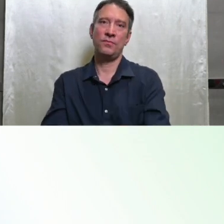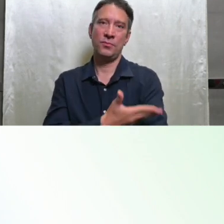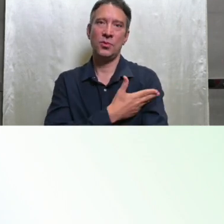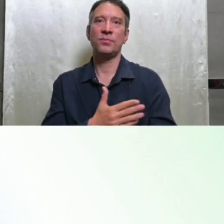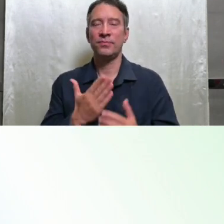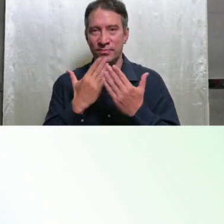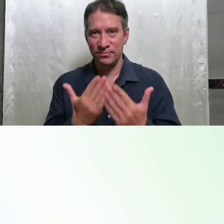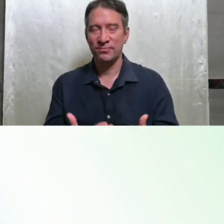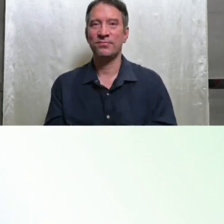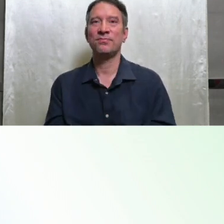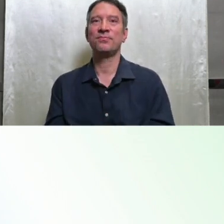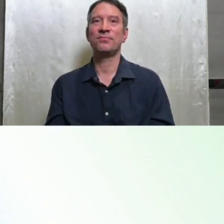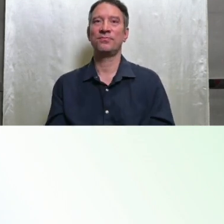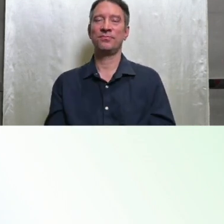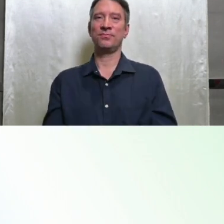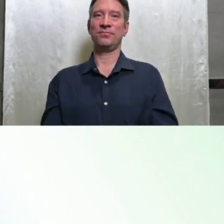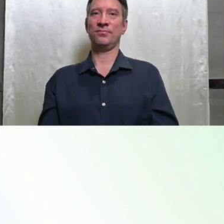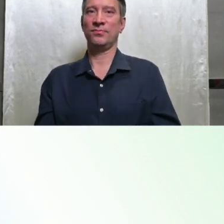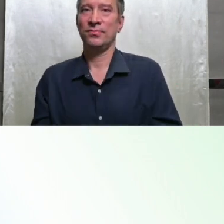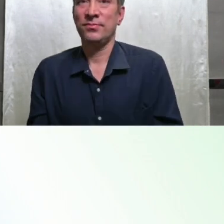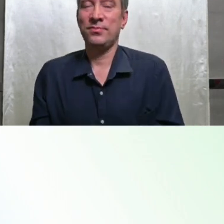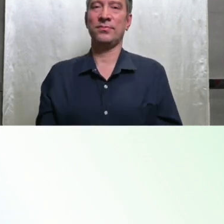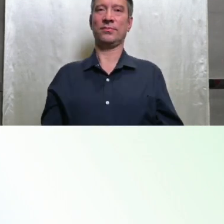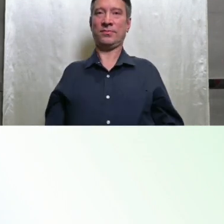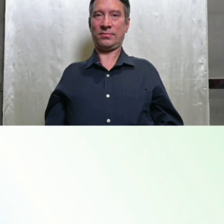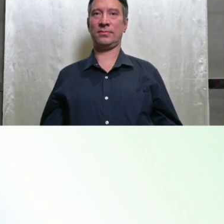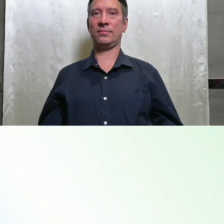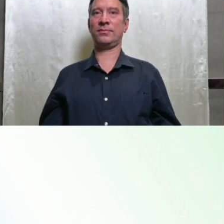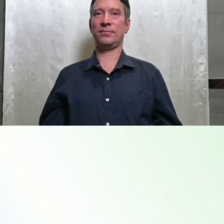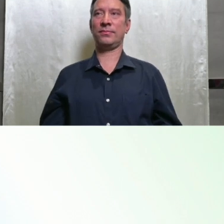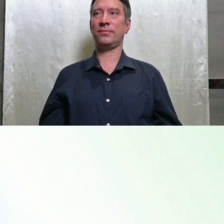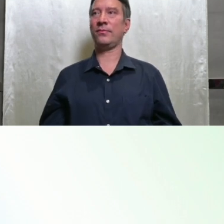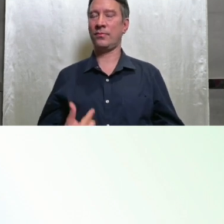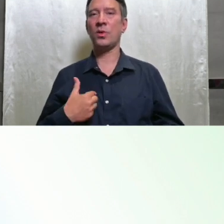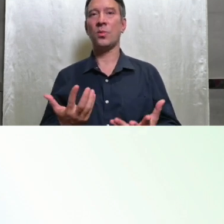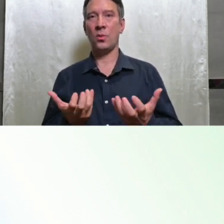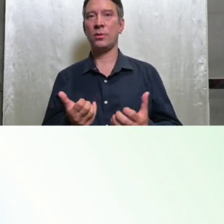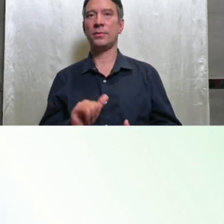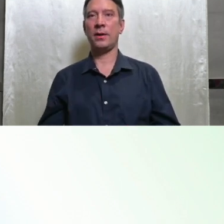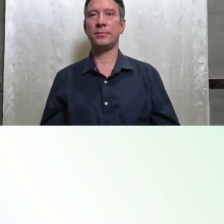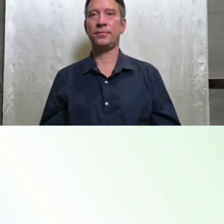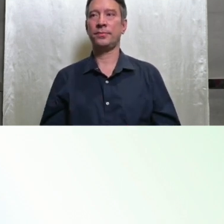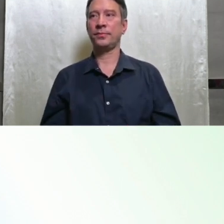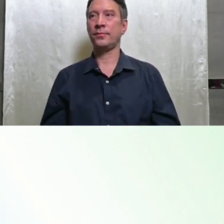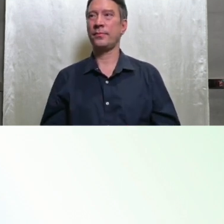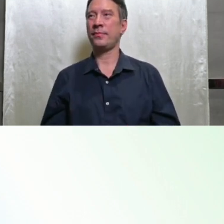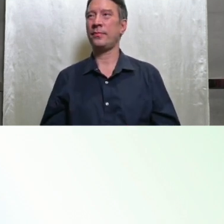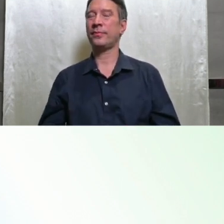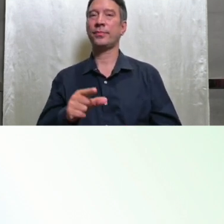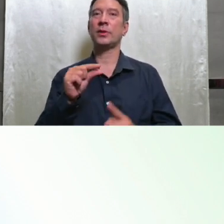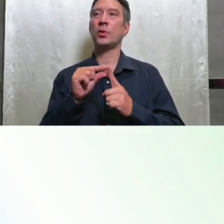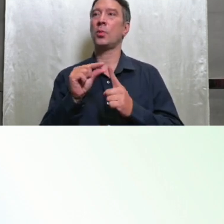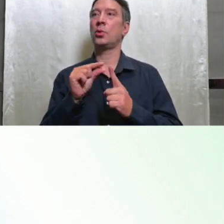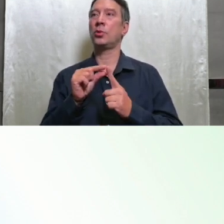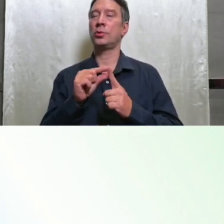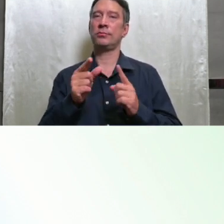So I'll just close my presentation with the remark that to be a